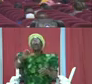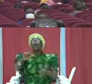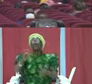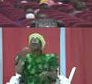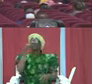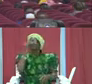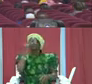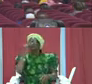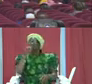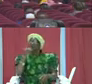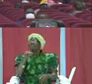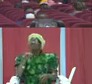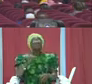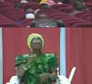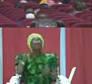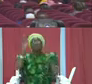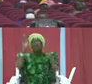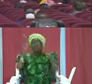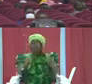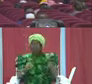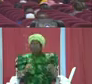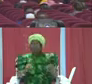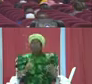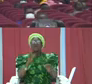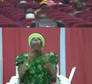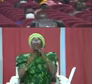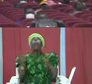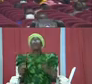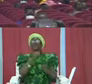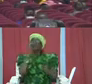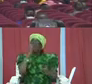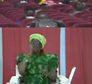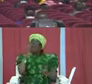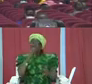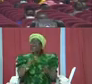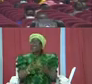It says you eat it unworthily, it can kill.